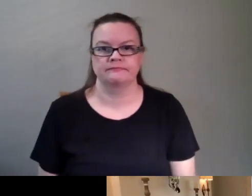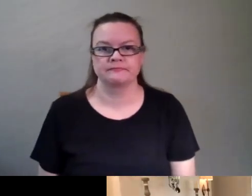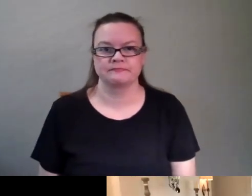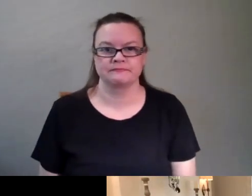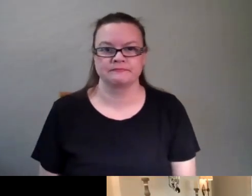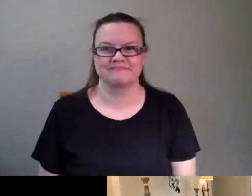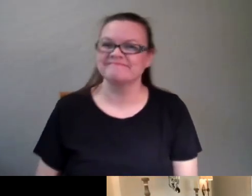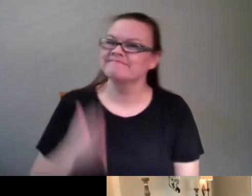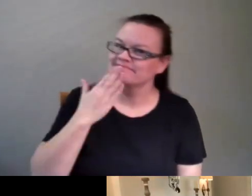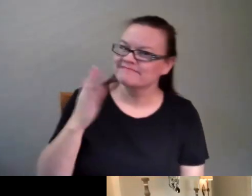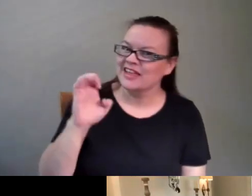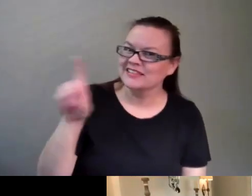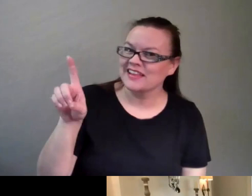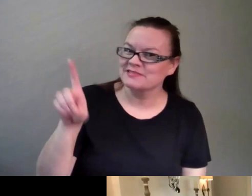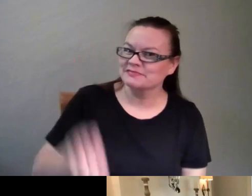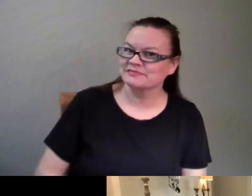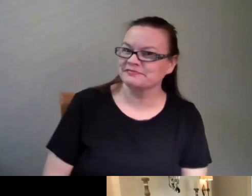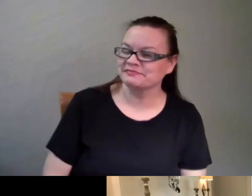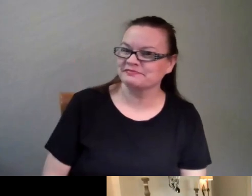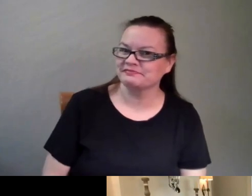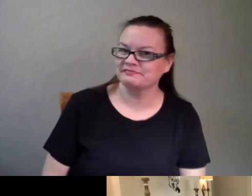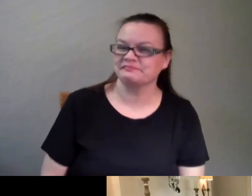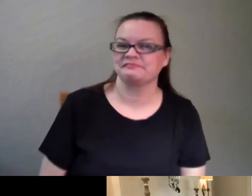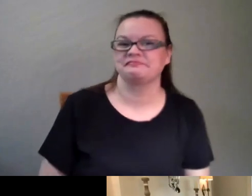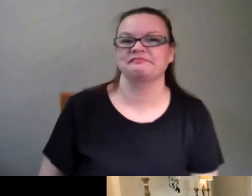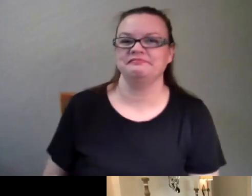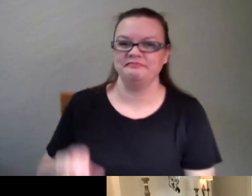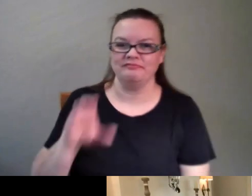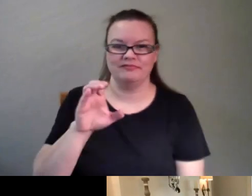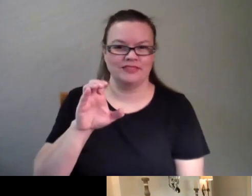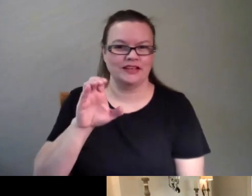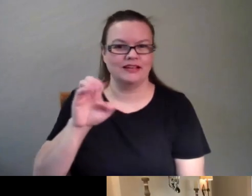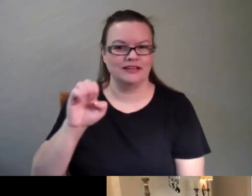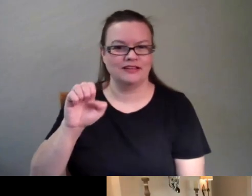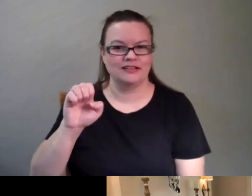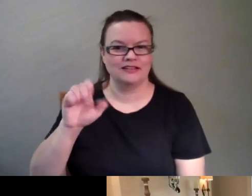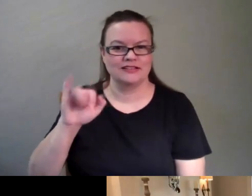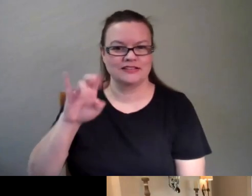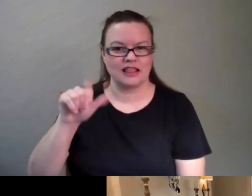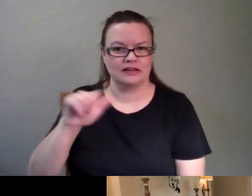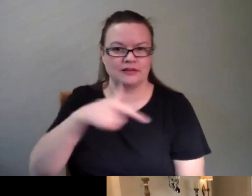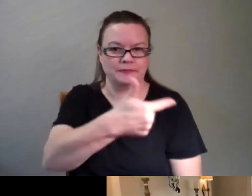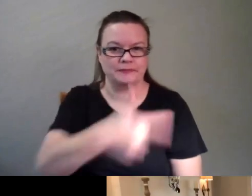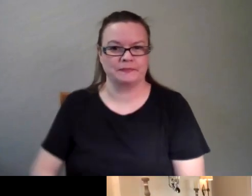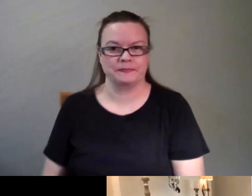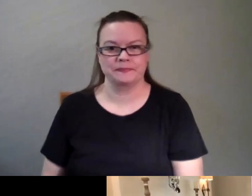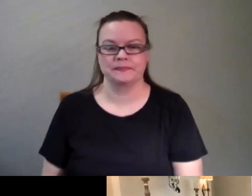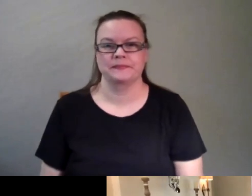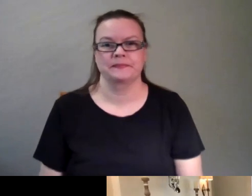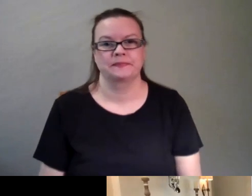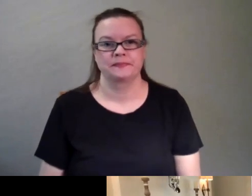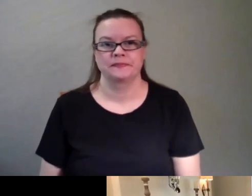Thanks, Ed, for those comments. So one of the things we wanted to talk about a little bit are what are some of